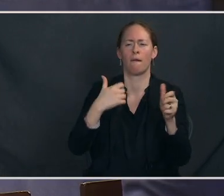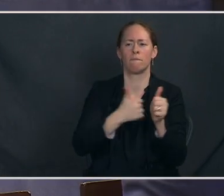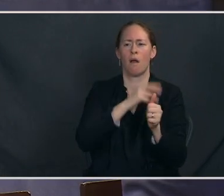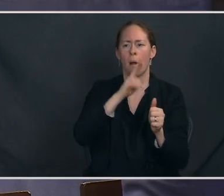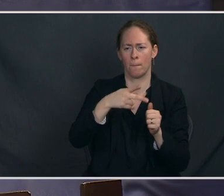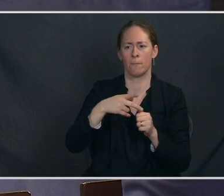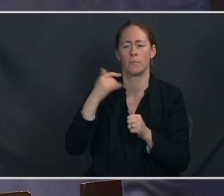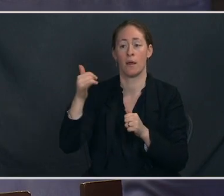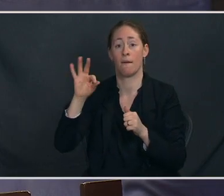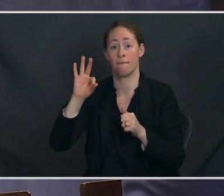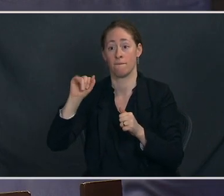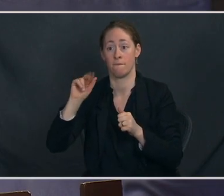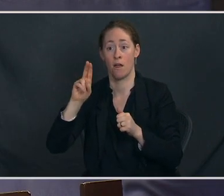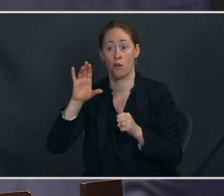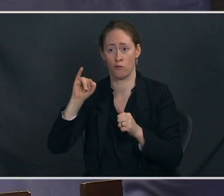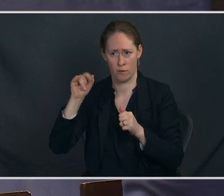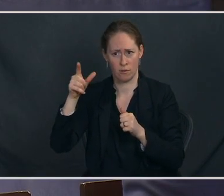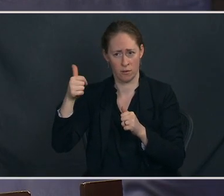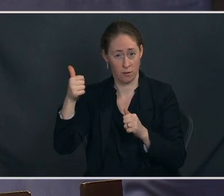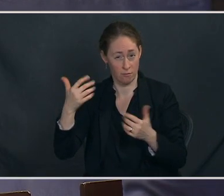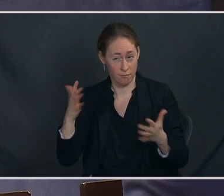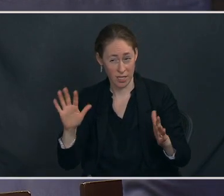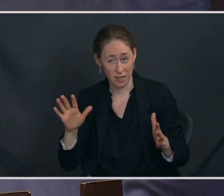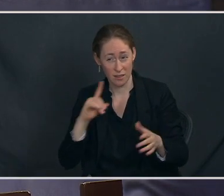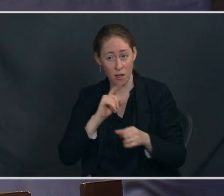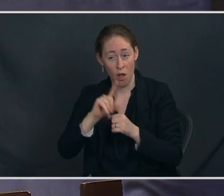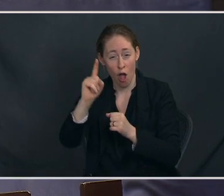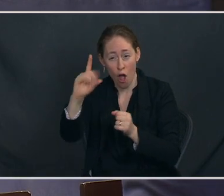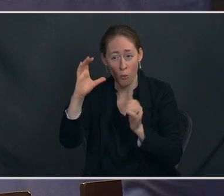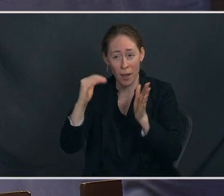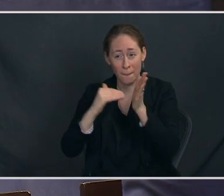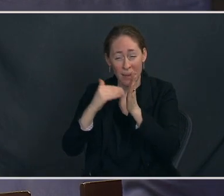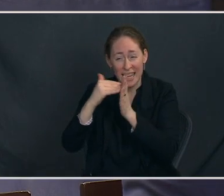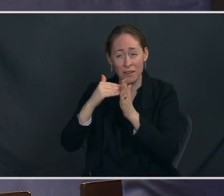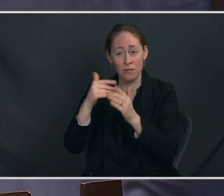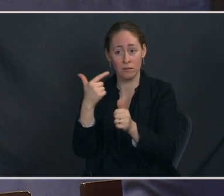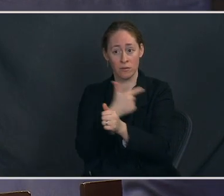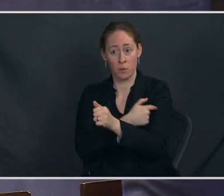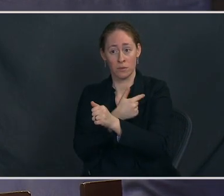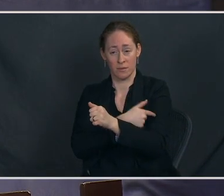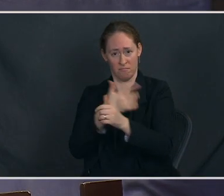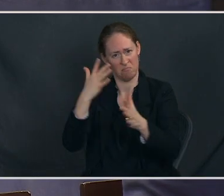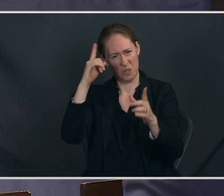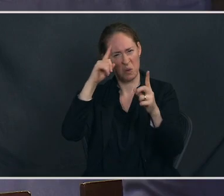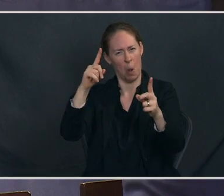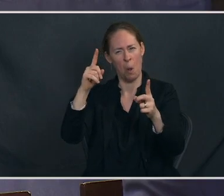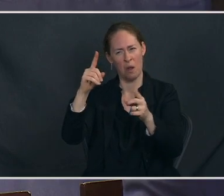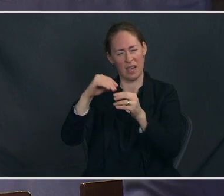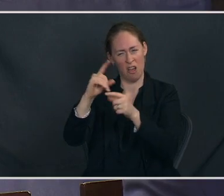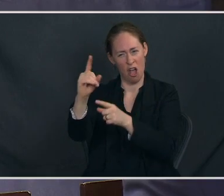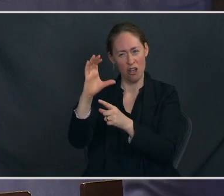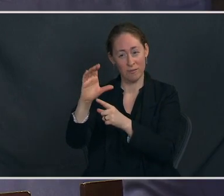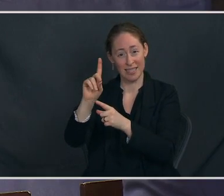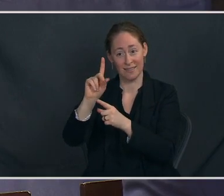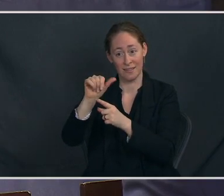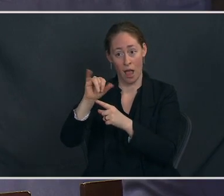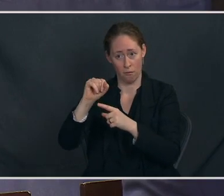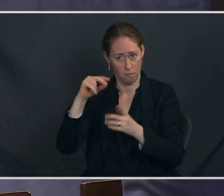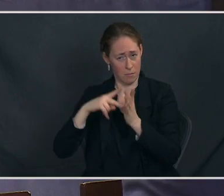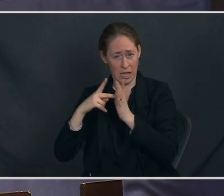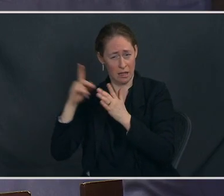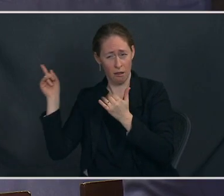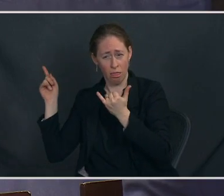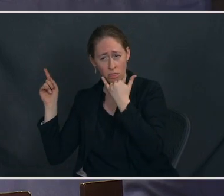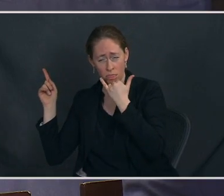quoting that 100 million doses in 100 days number. So did the president misspeak when he said the new goal is